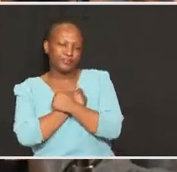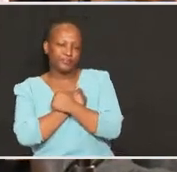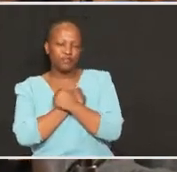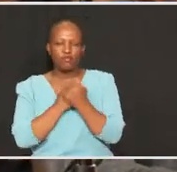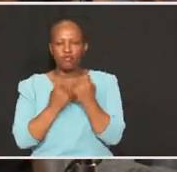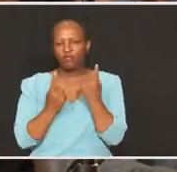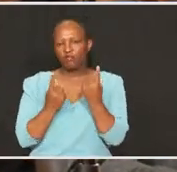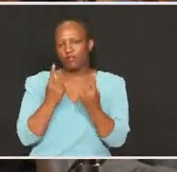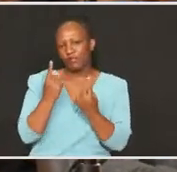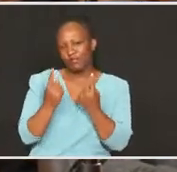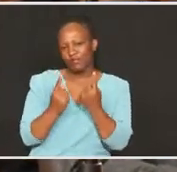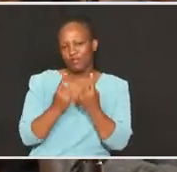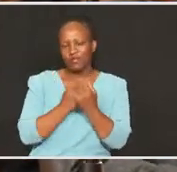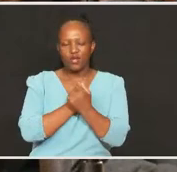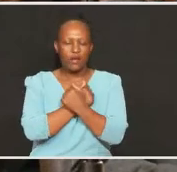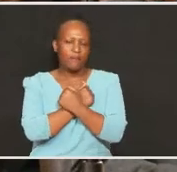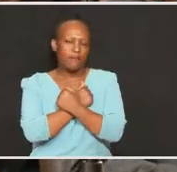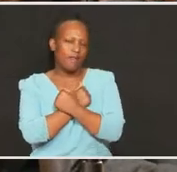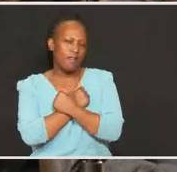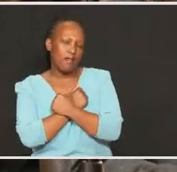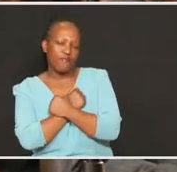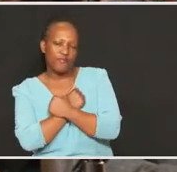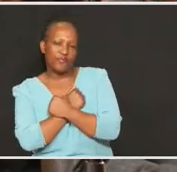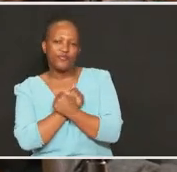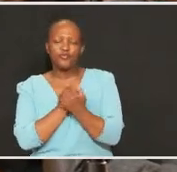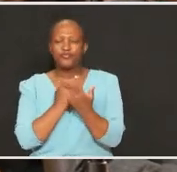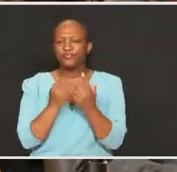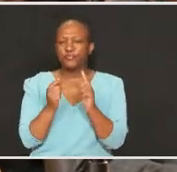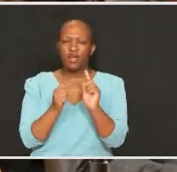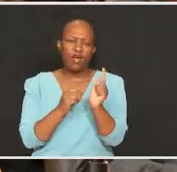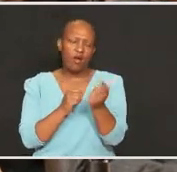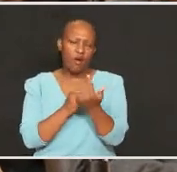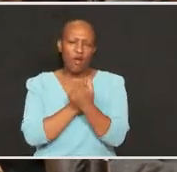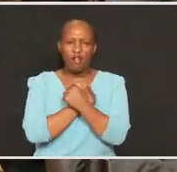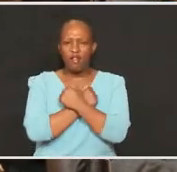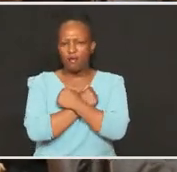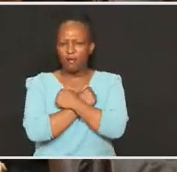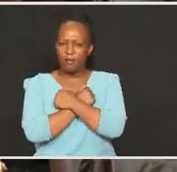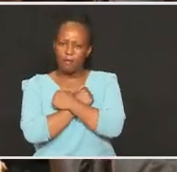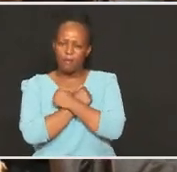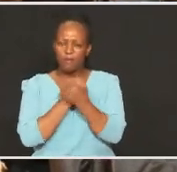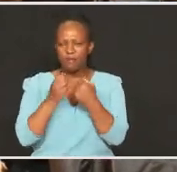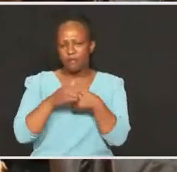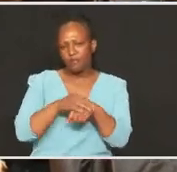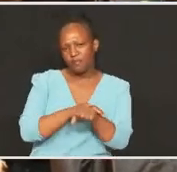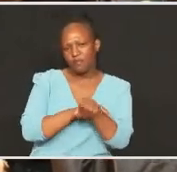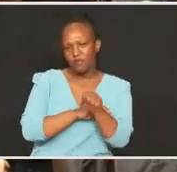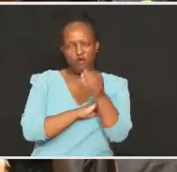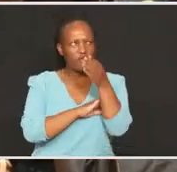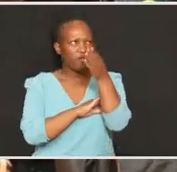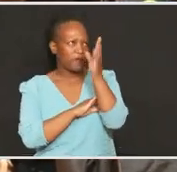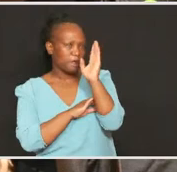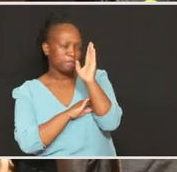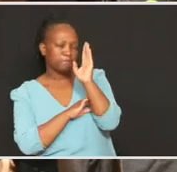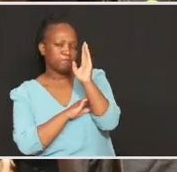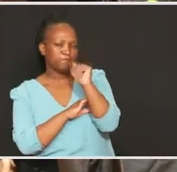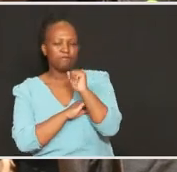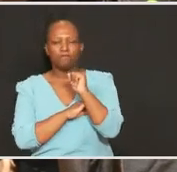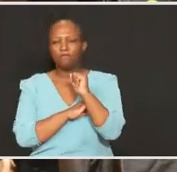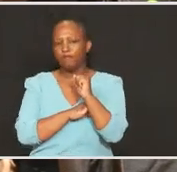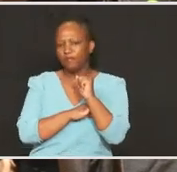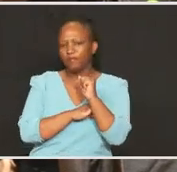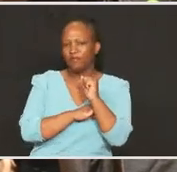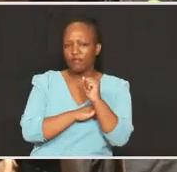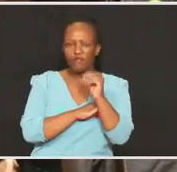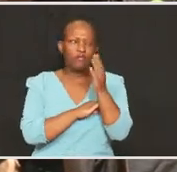for love is of God and everyone that loveth is born of God and know